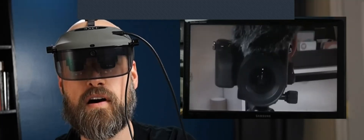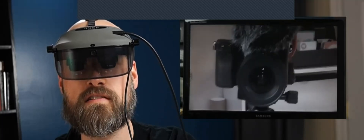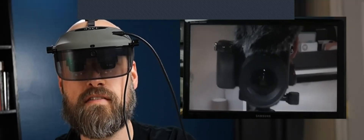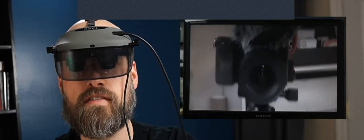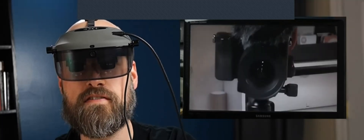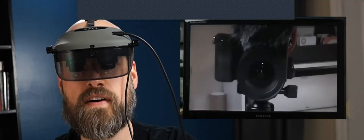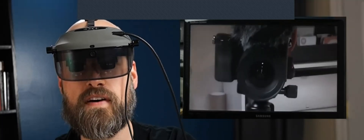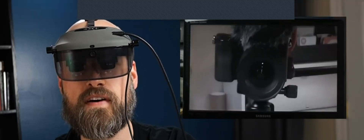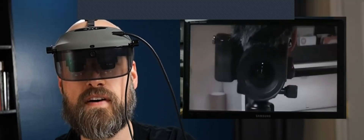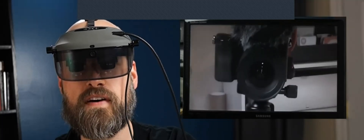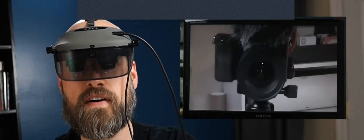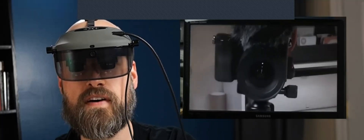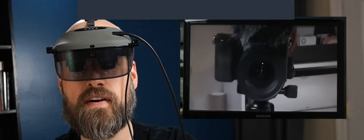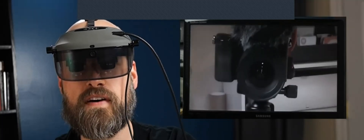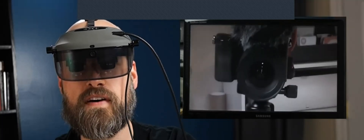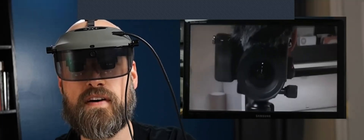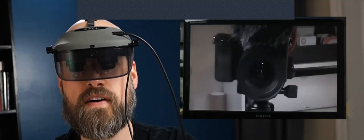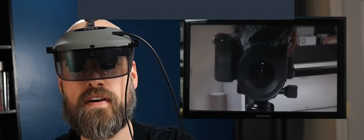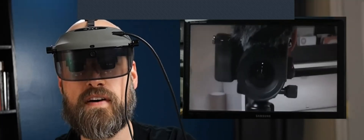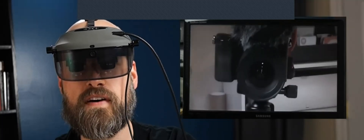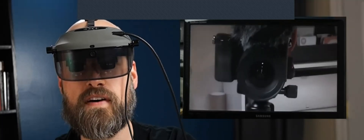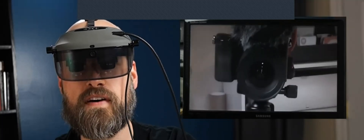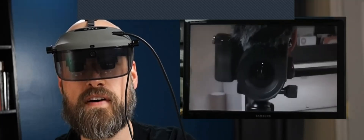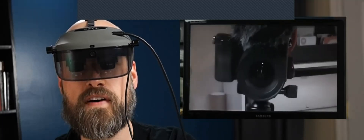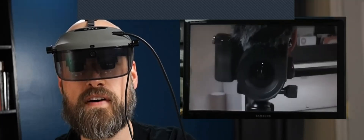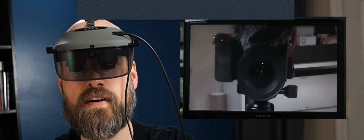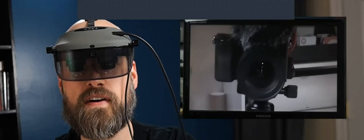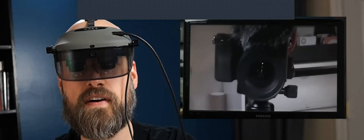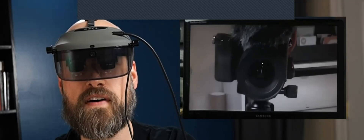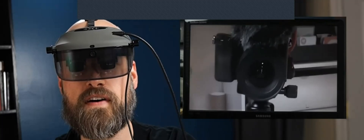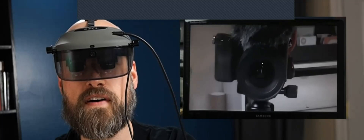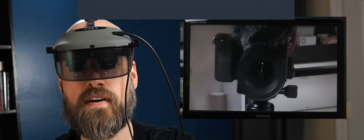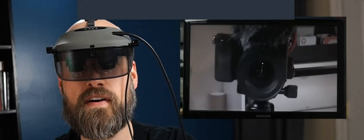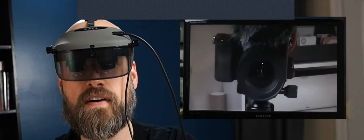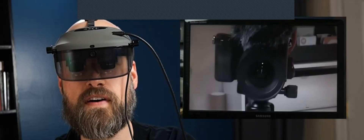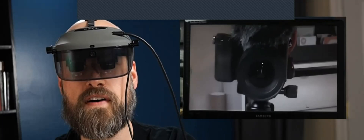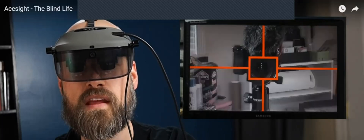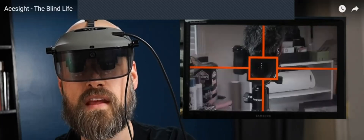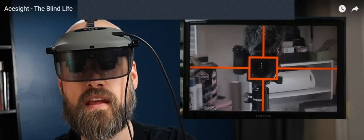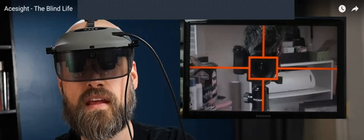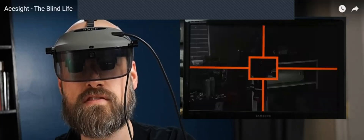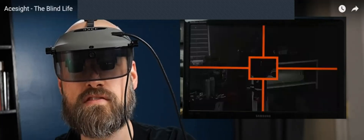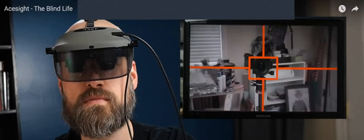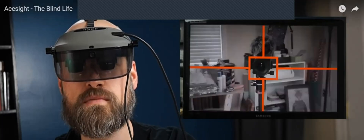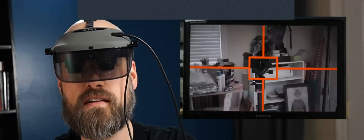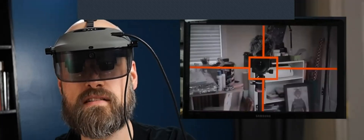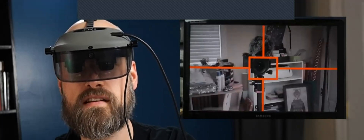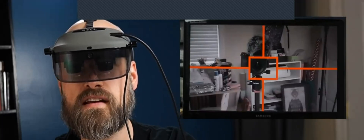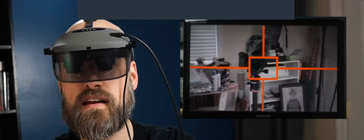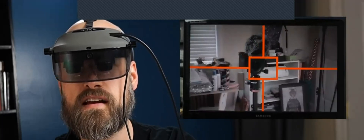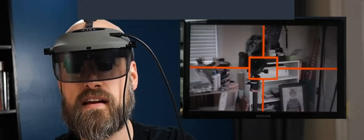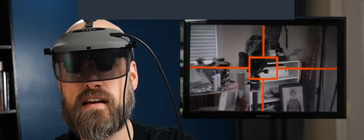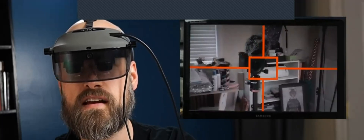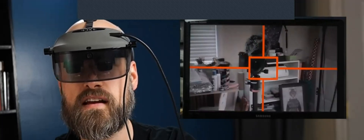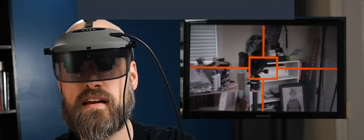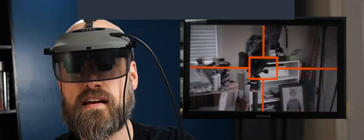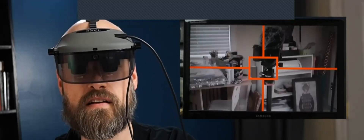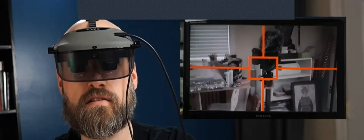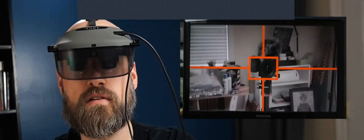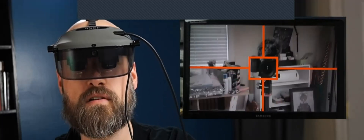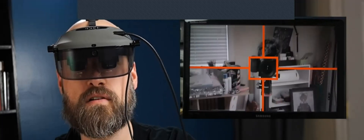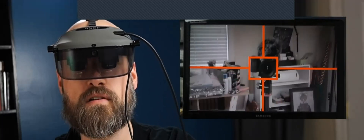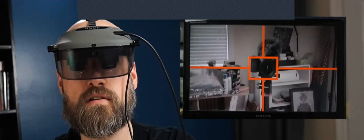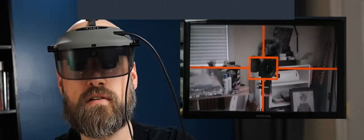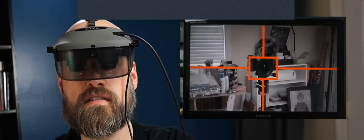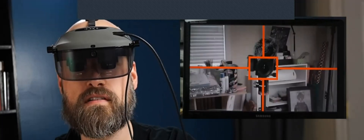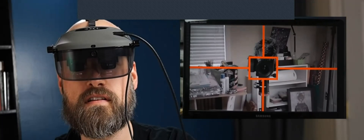Now we also have a finder button. If I long press on the button on the side here, zooms out, and I've got a little